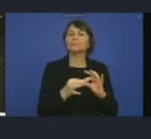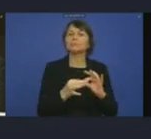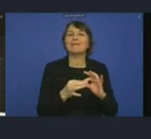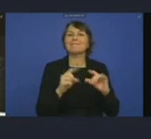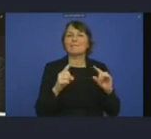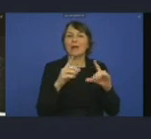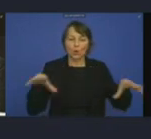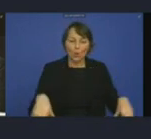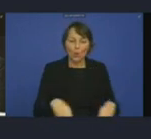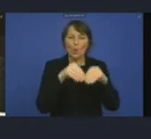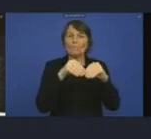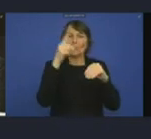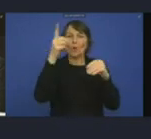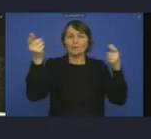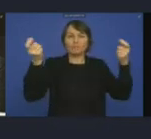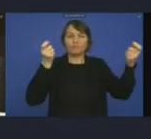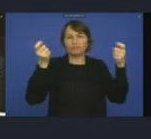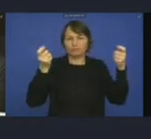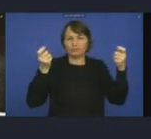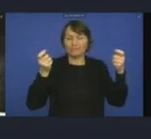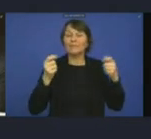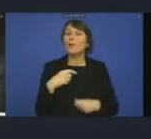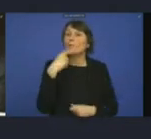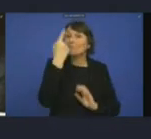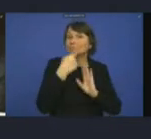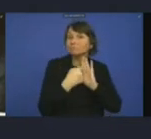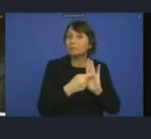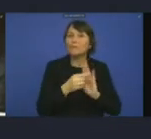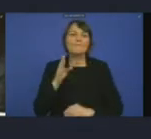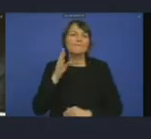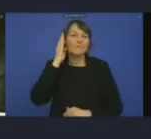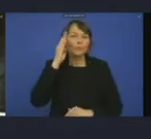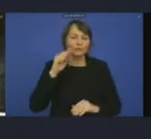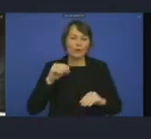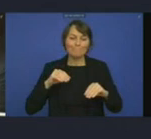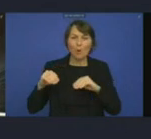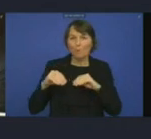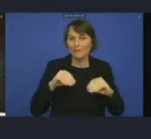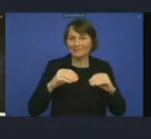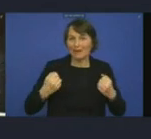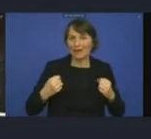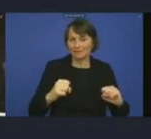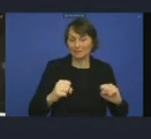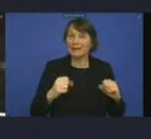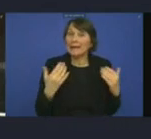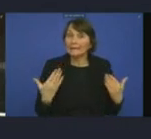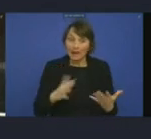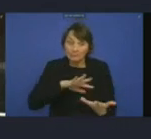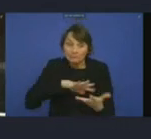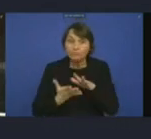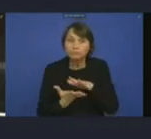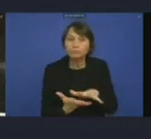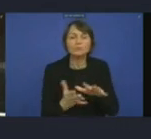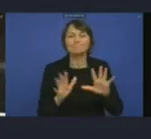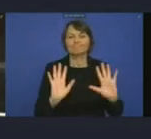future mobility action, which was not implemented still, but which will be in the